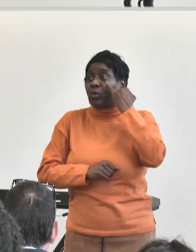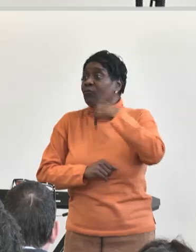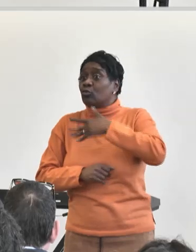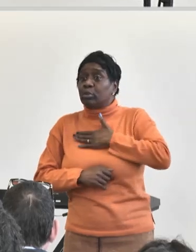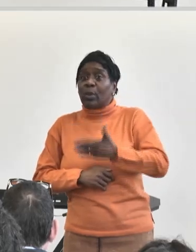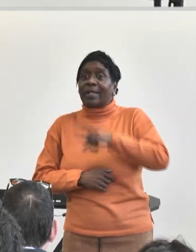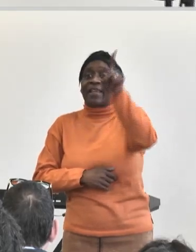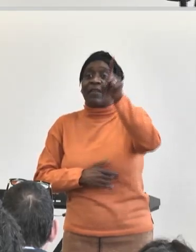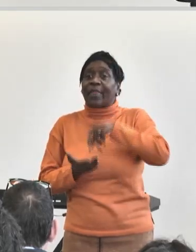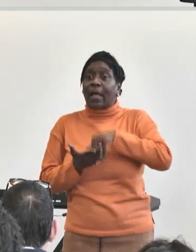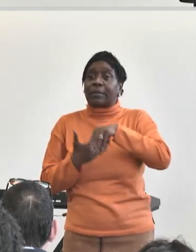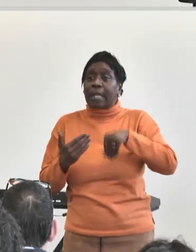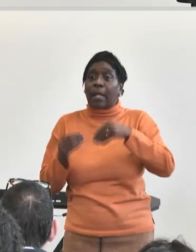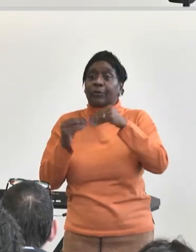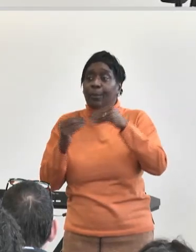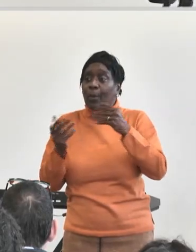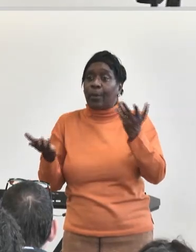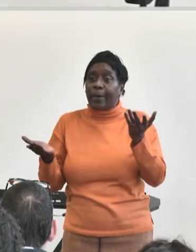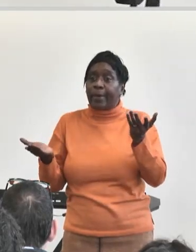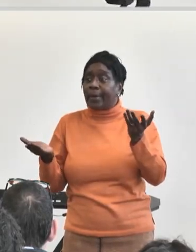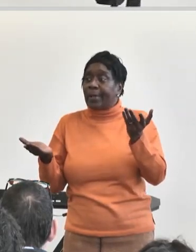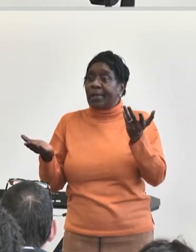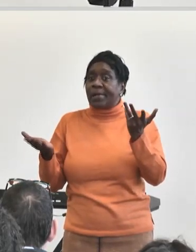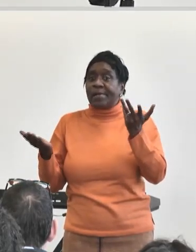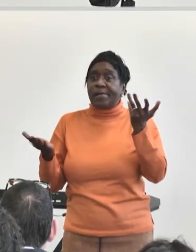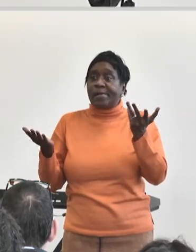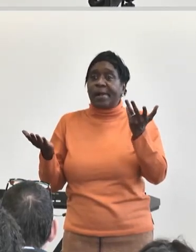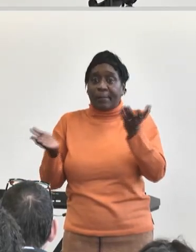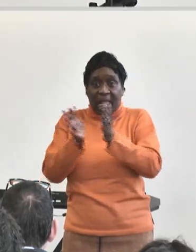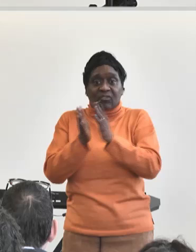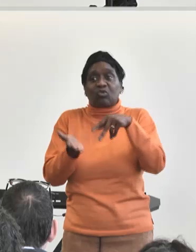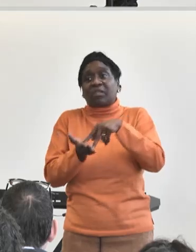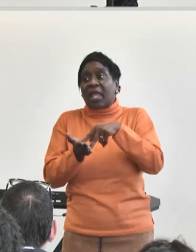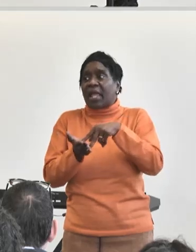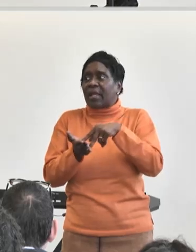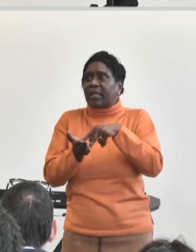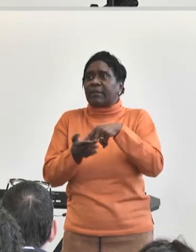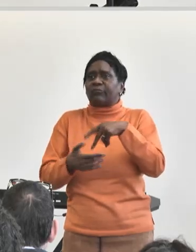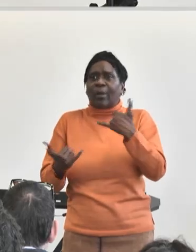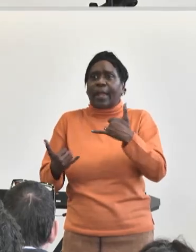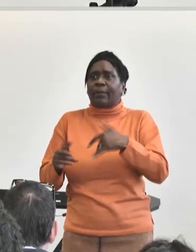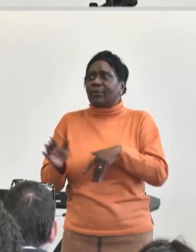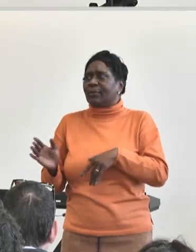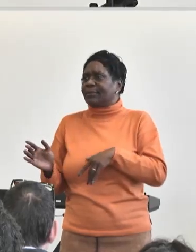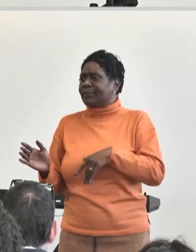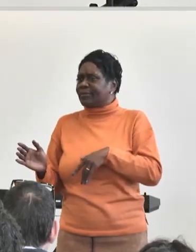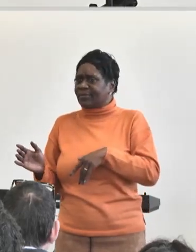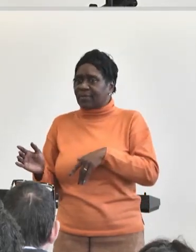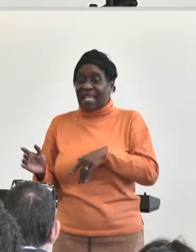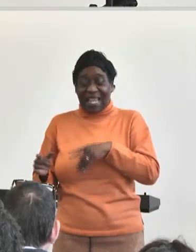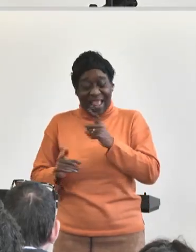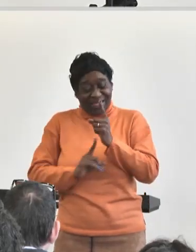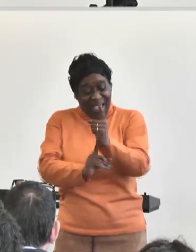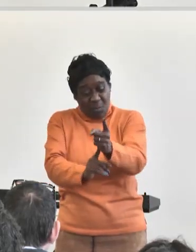to give $1,000 or more, entonces, están dispuestos a dar $1,000 o más, I'm going to ask you to stand up at this time. Les voy a pedir que se pongan de pie. And right at